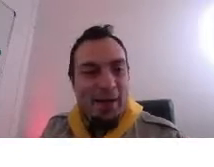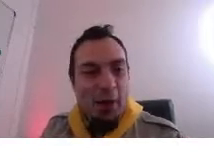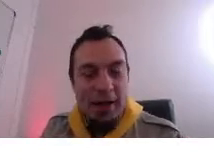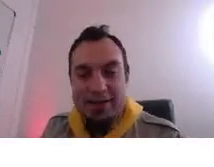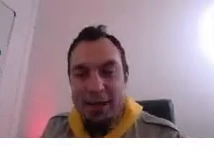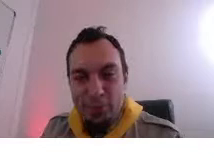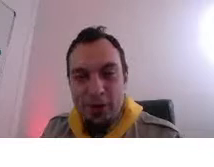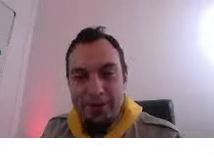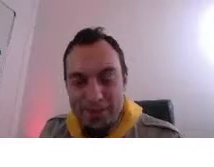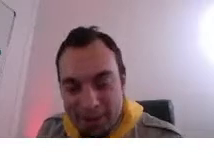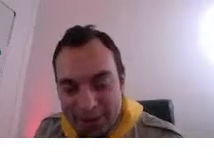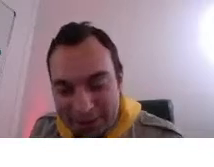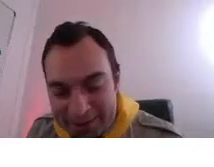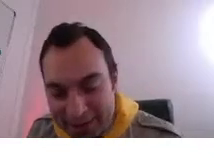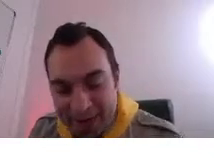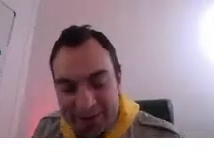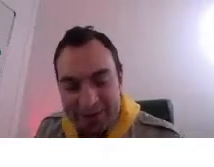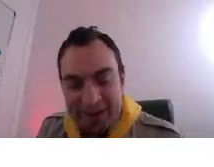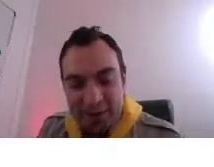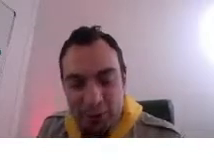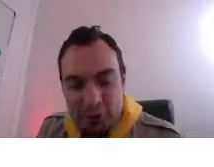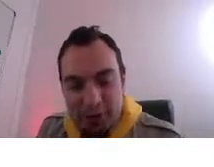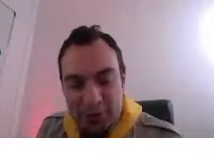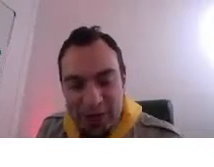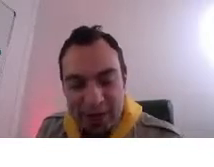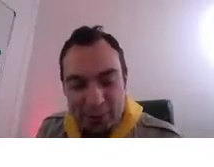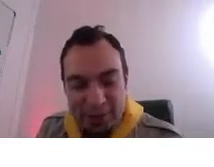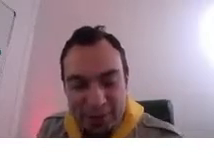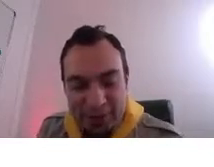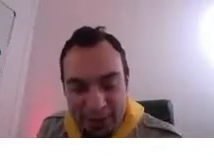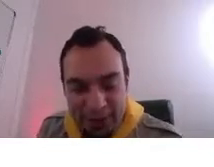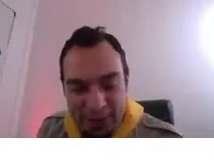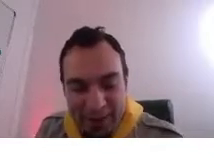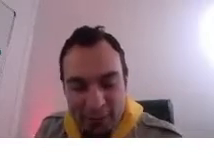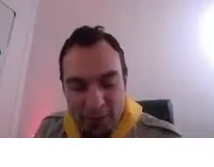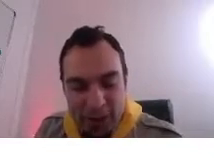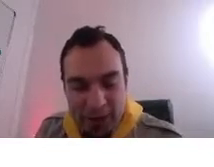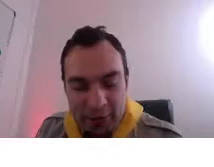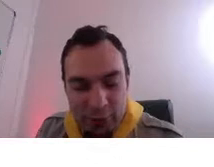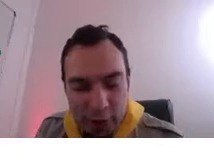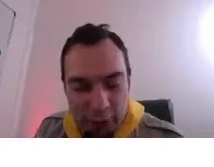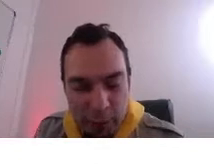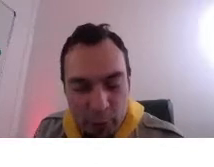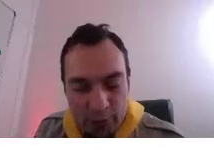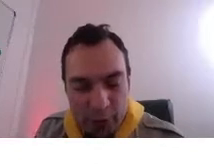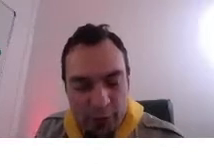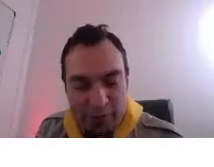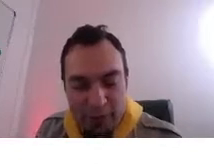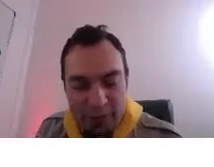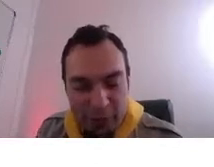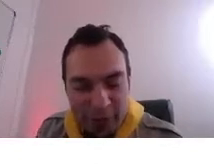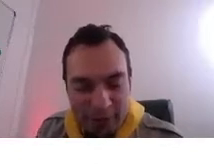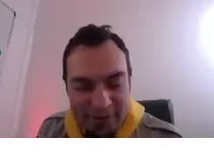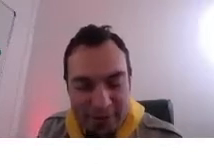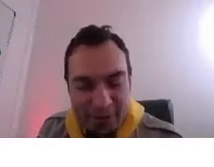let us bow our heads and pray. Dear God, thank you so much for the time we can be together. We pray that for the outpour of the Holy